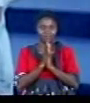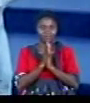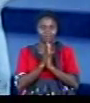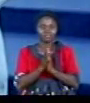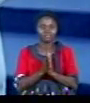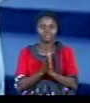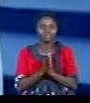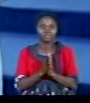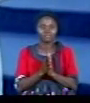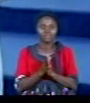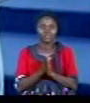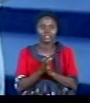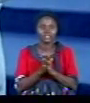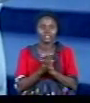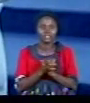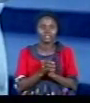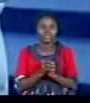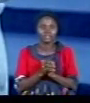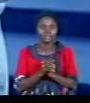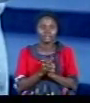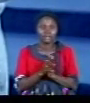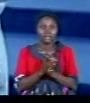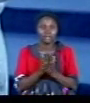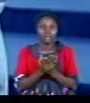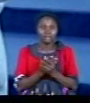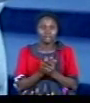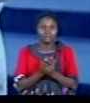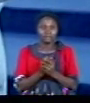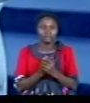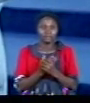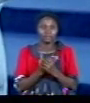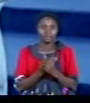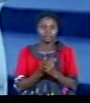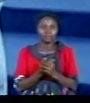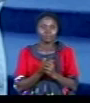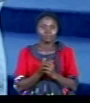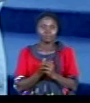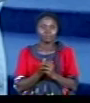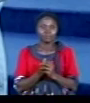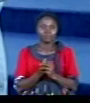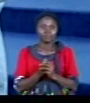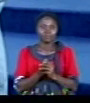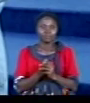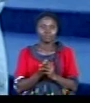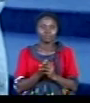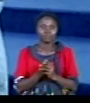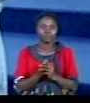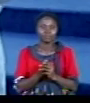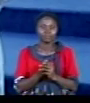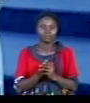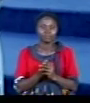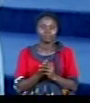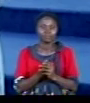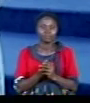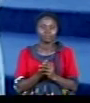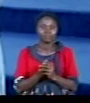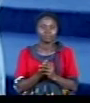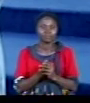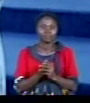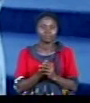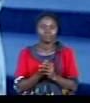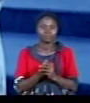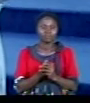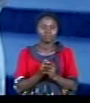Sister Gloria Nwachukwu has a one-year-old baby with respiratory